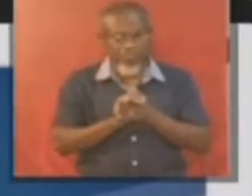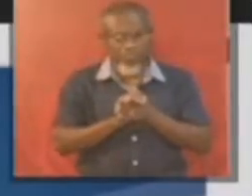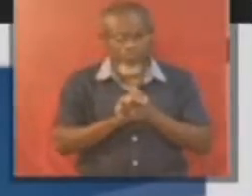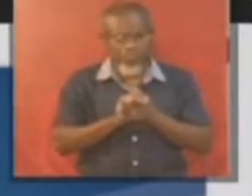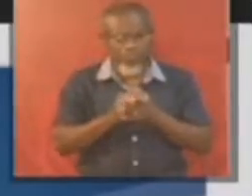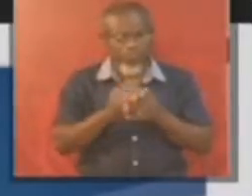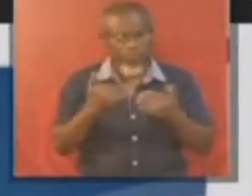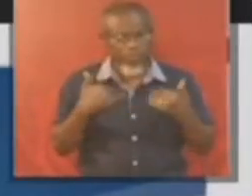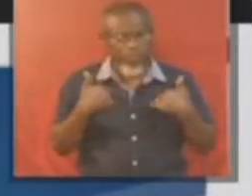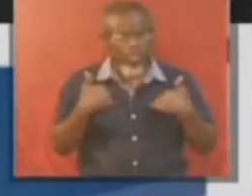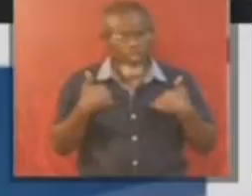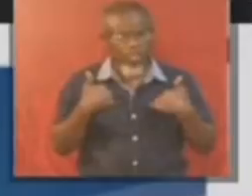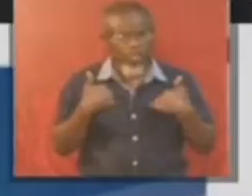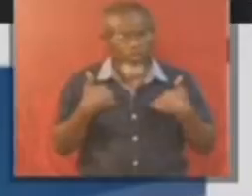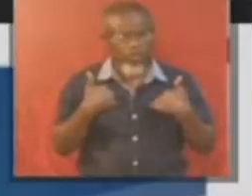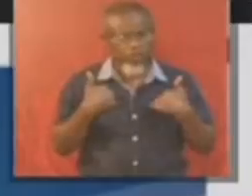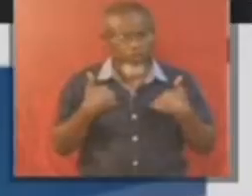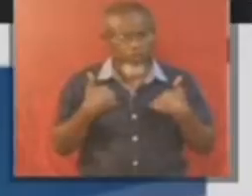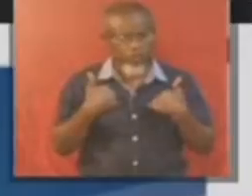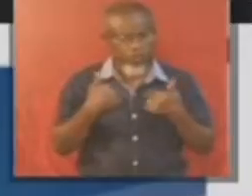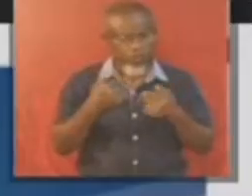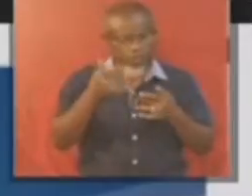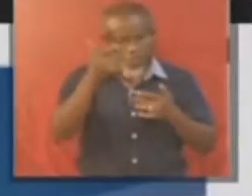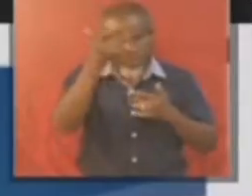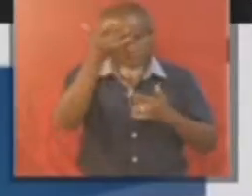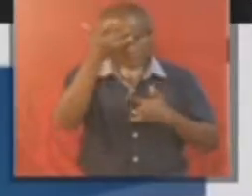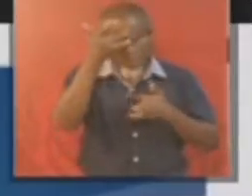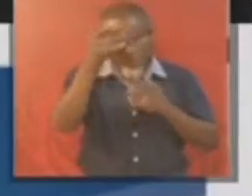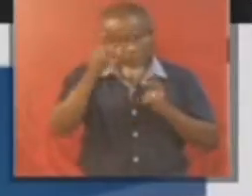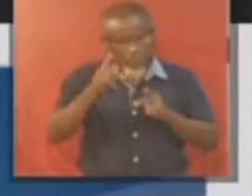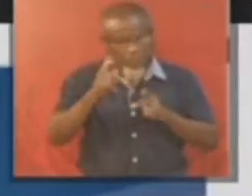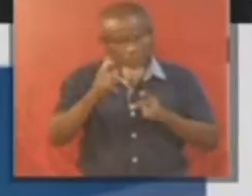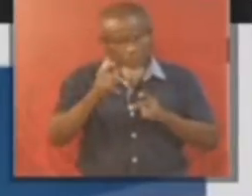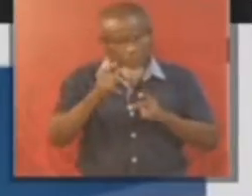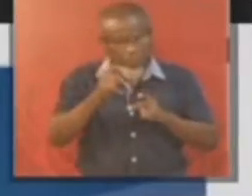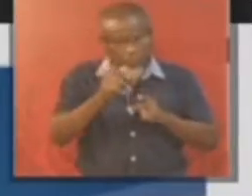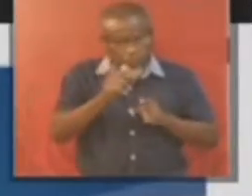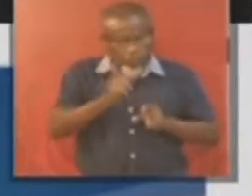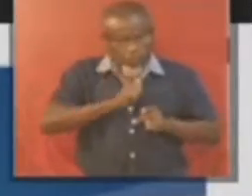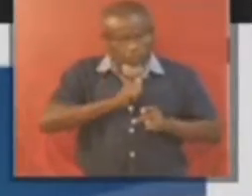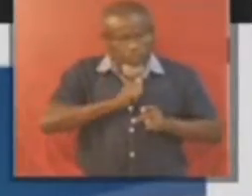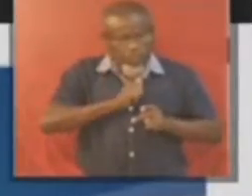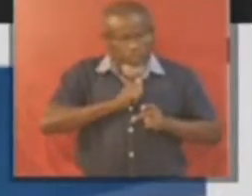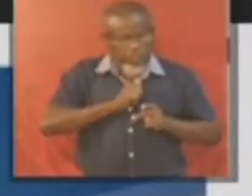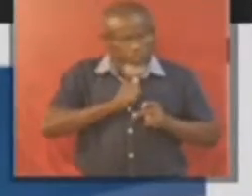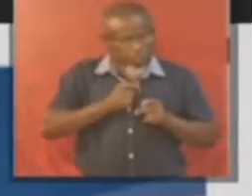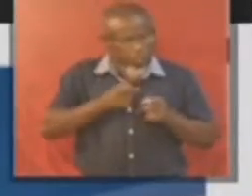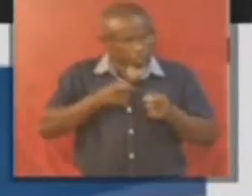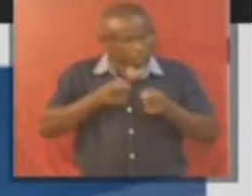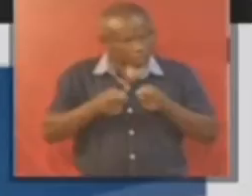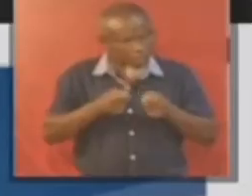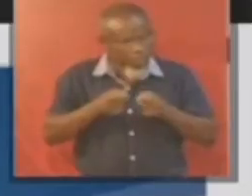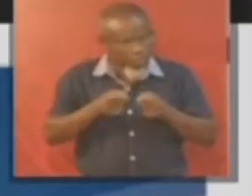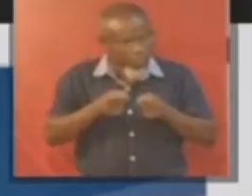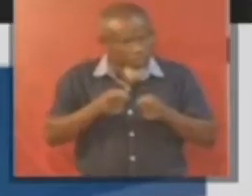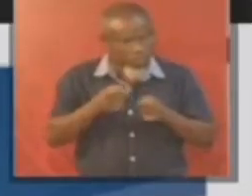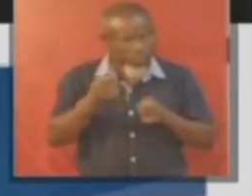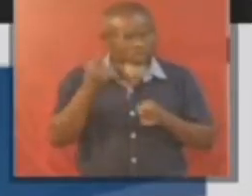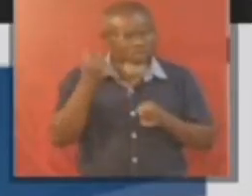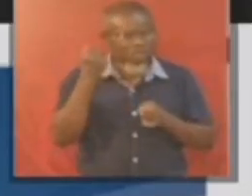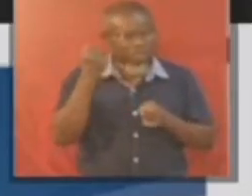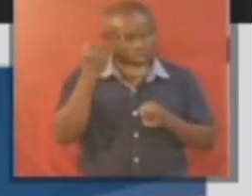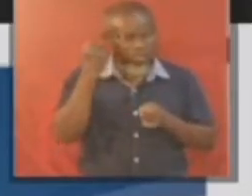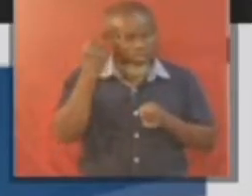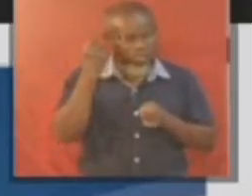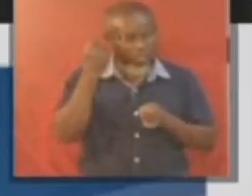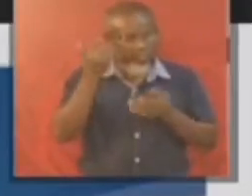greater self-monitoring of patients. So there's no need for them to step out, get a blood pressure done, and so on. It could be